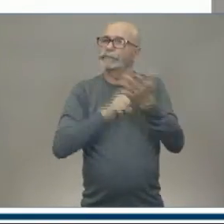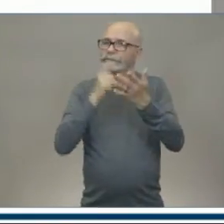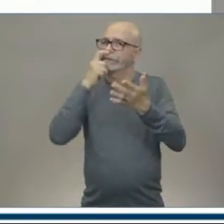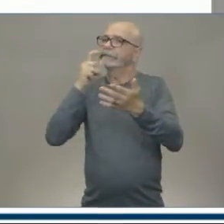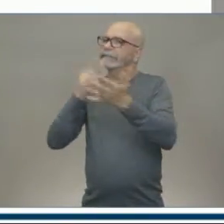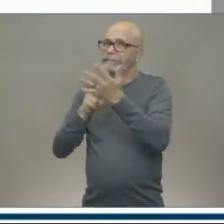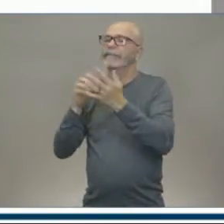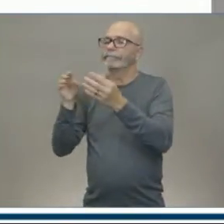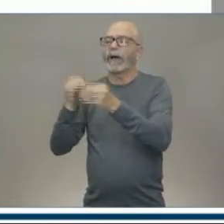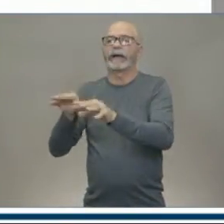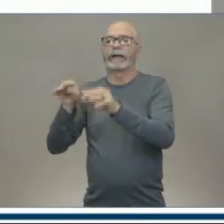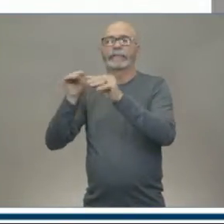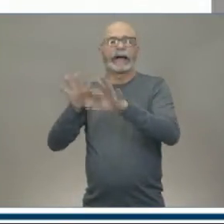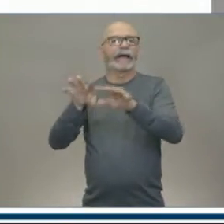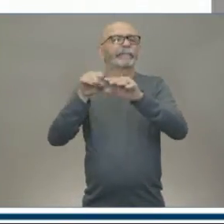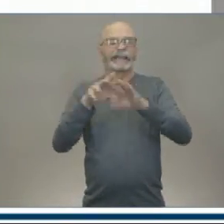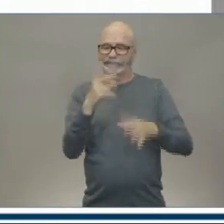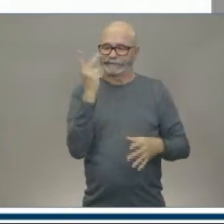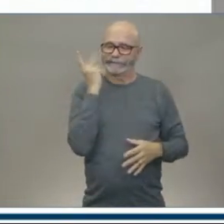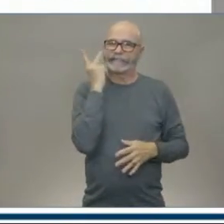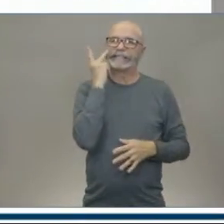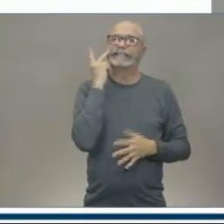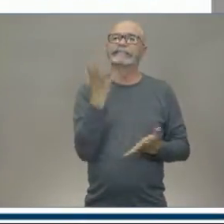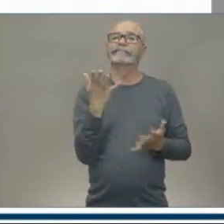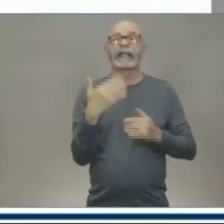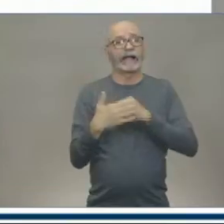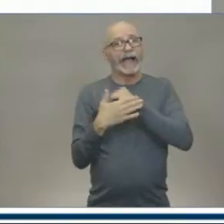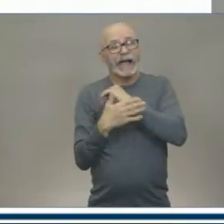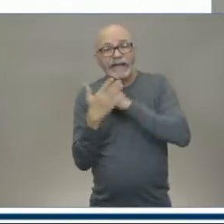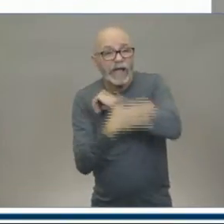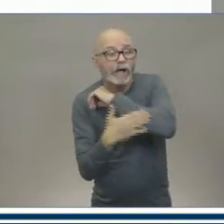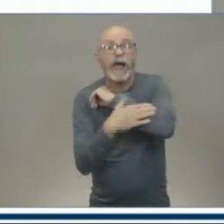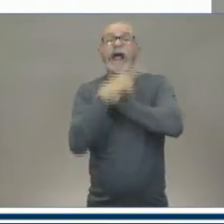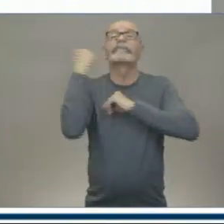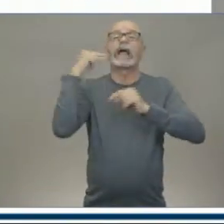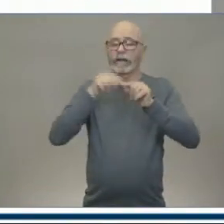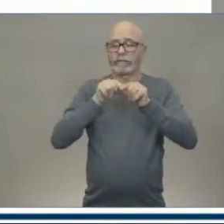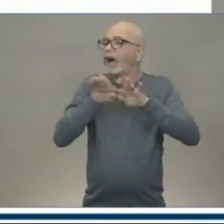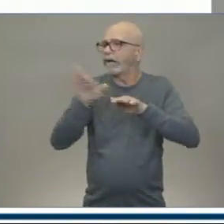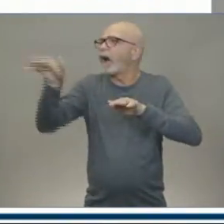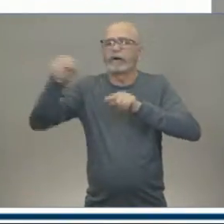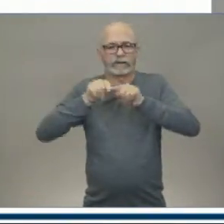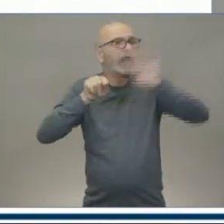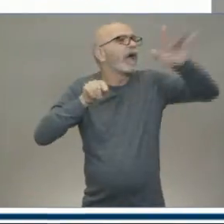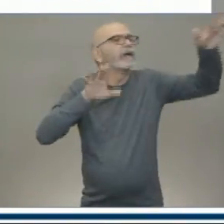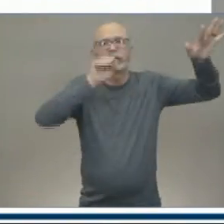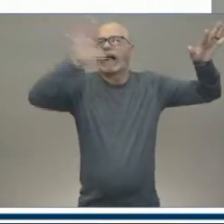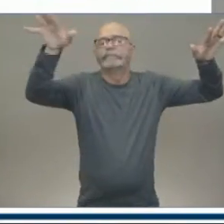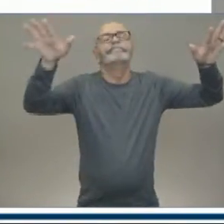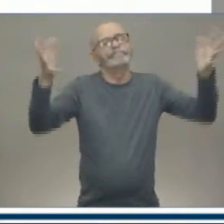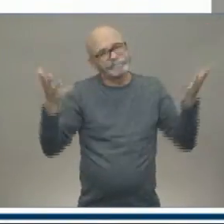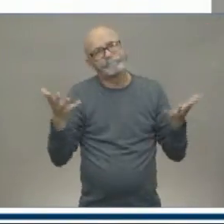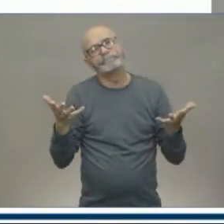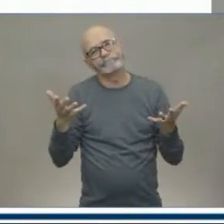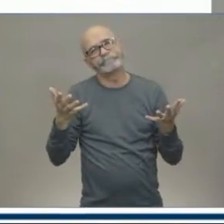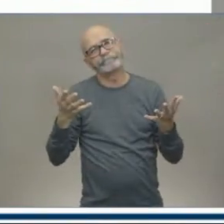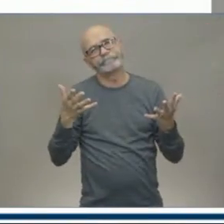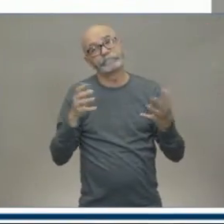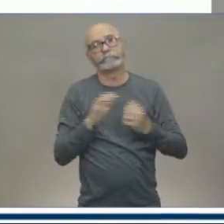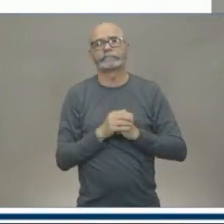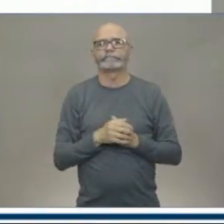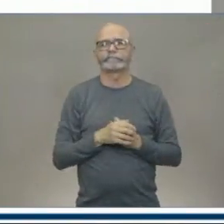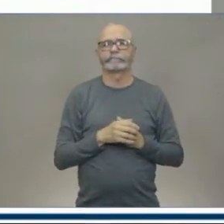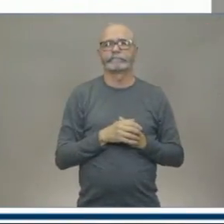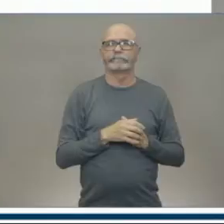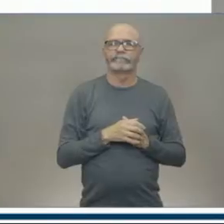on urban and suburban areas of Halifax Regional Municipality. And we're also focusing on the necessary